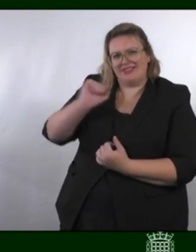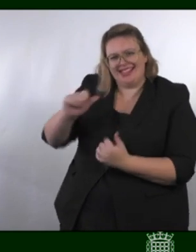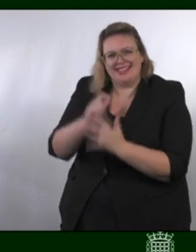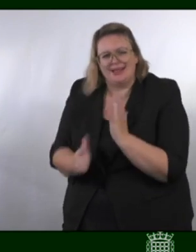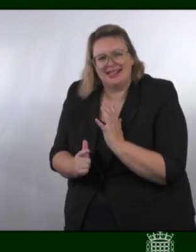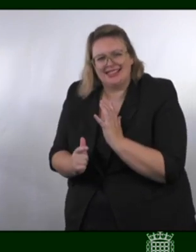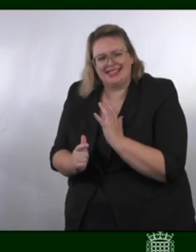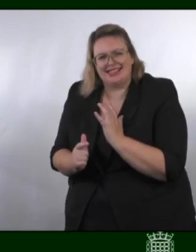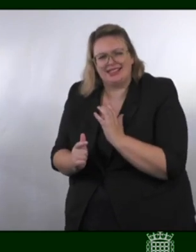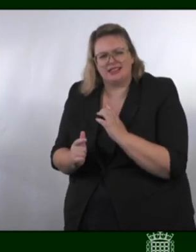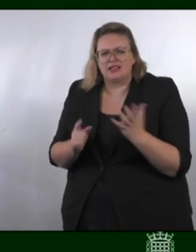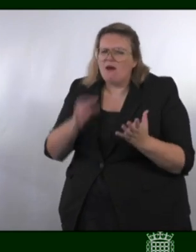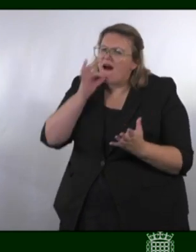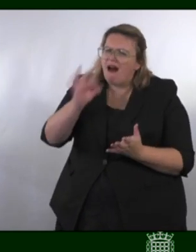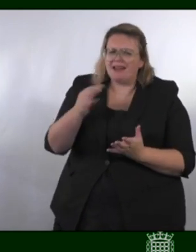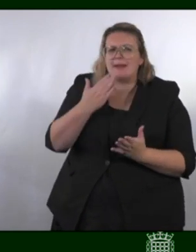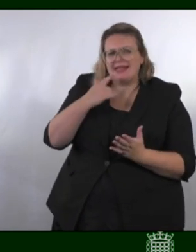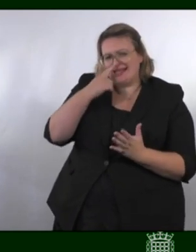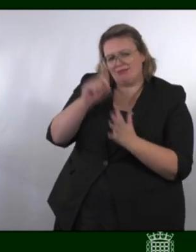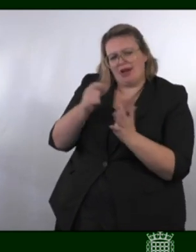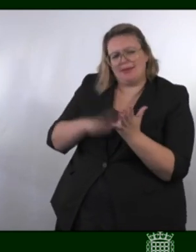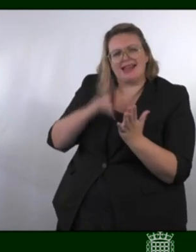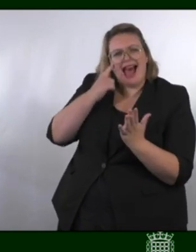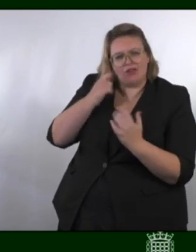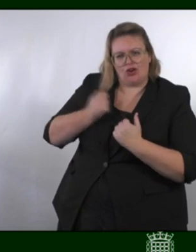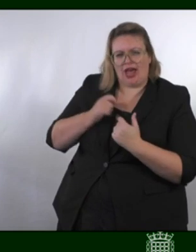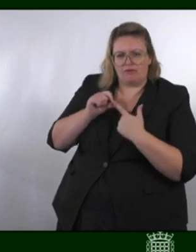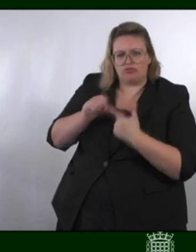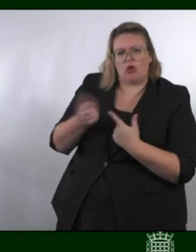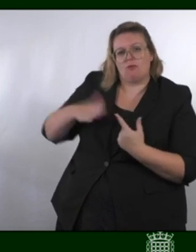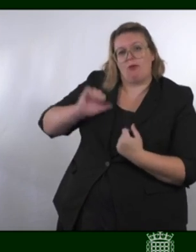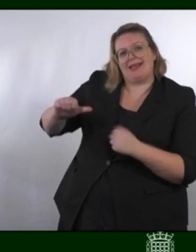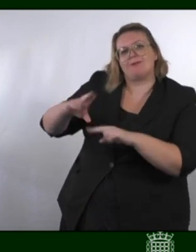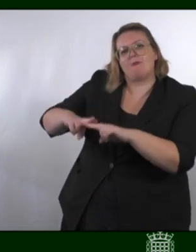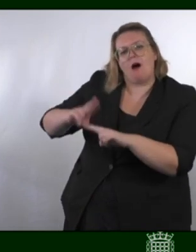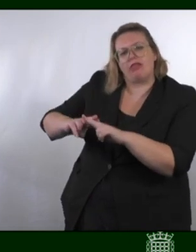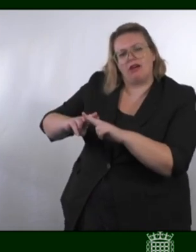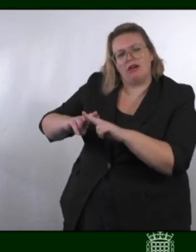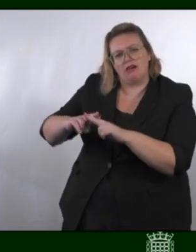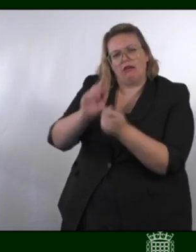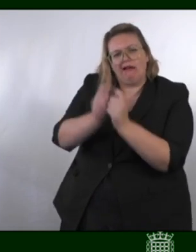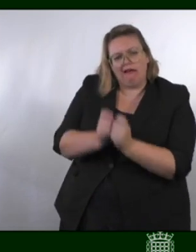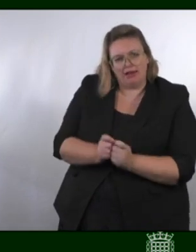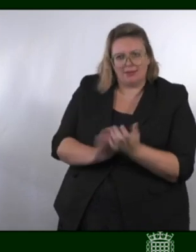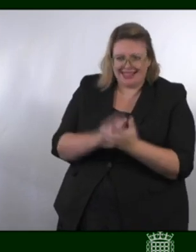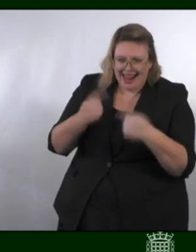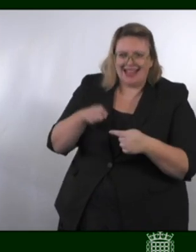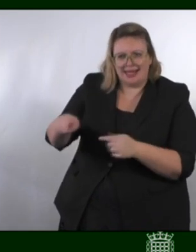me to end this injustice for disabled young people and let Mikey buy this trike?